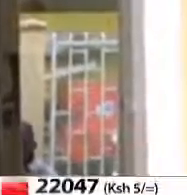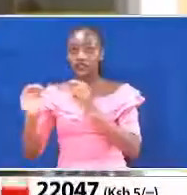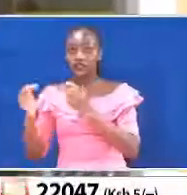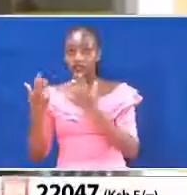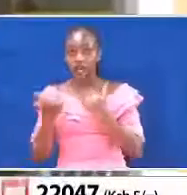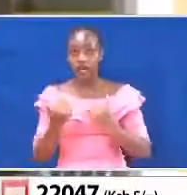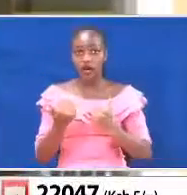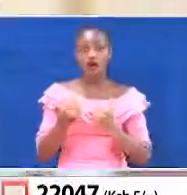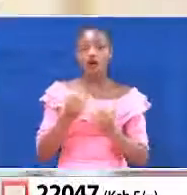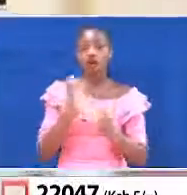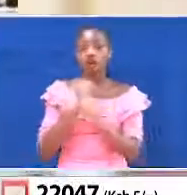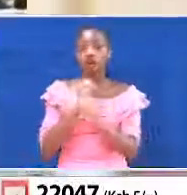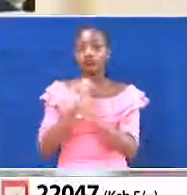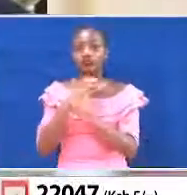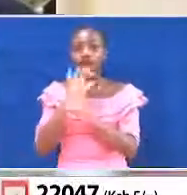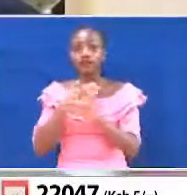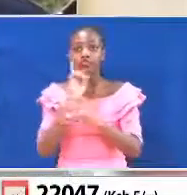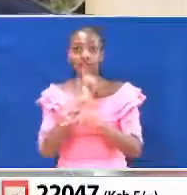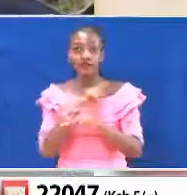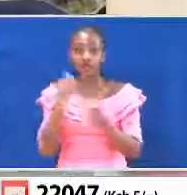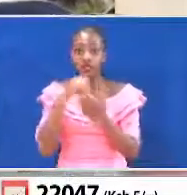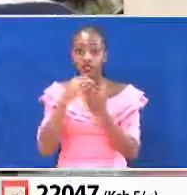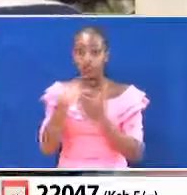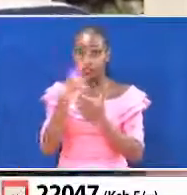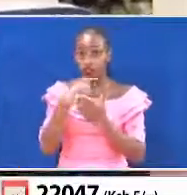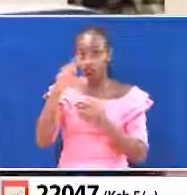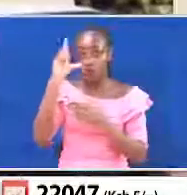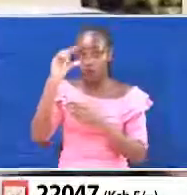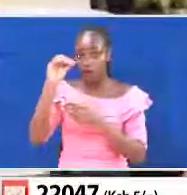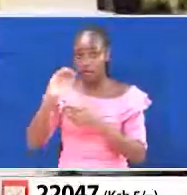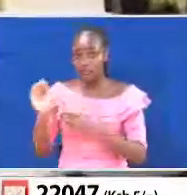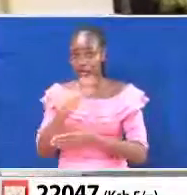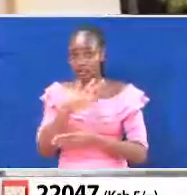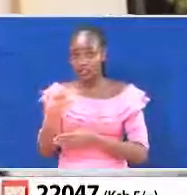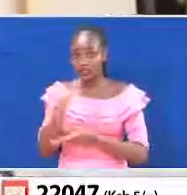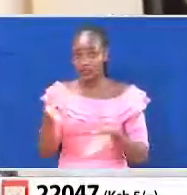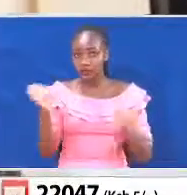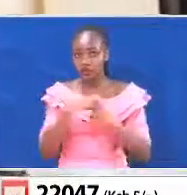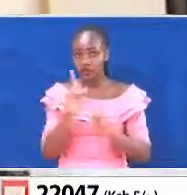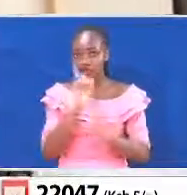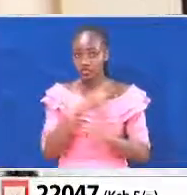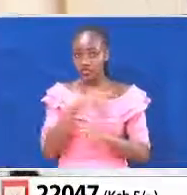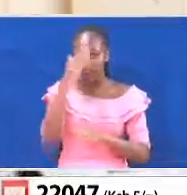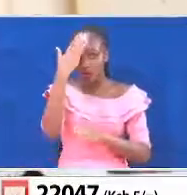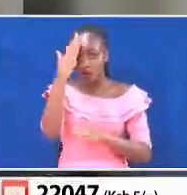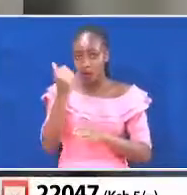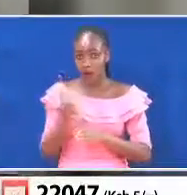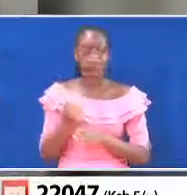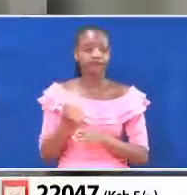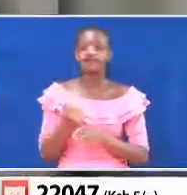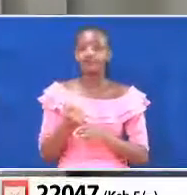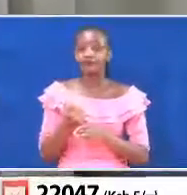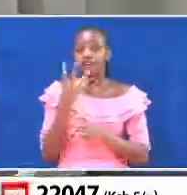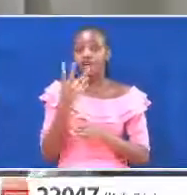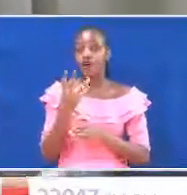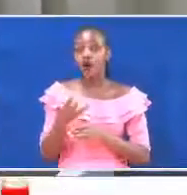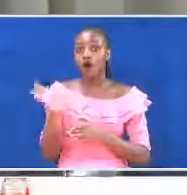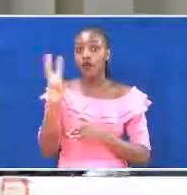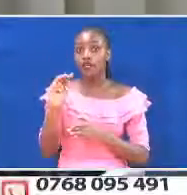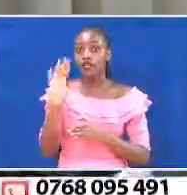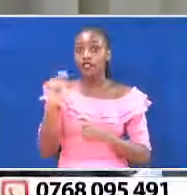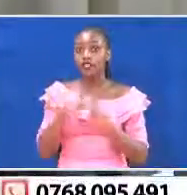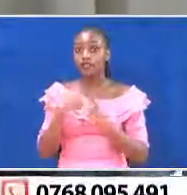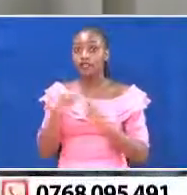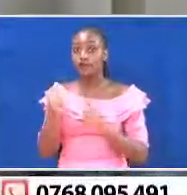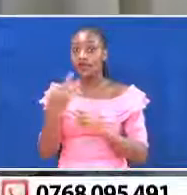paralyzed their county functions, among them Mombasa County Assembly that has been shut down for 2 weeks after four MCAs and three staff